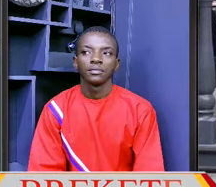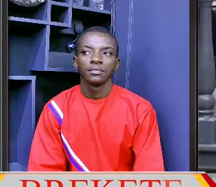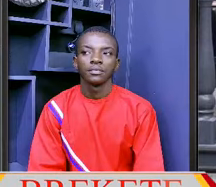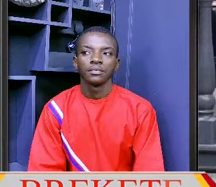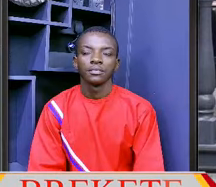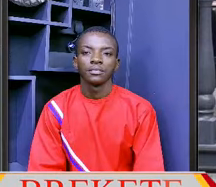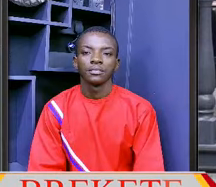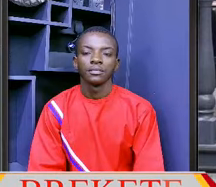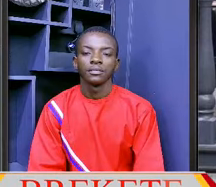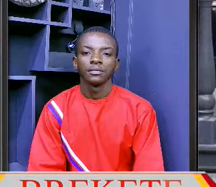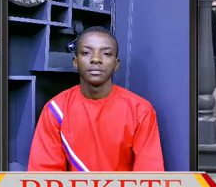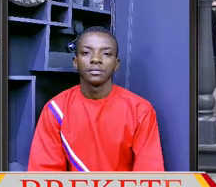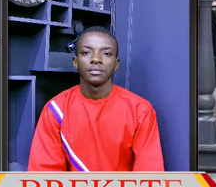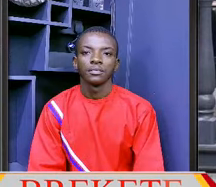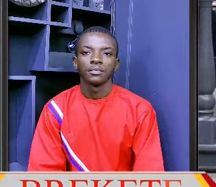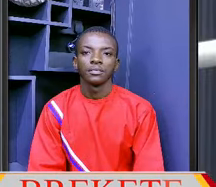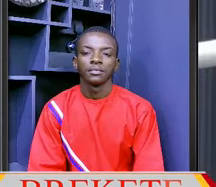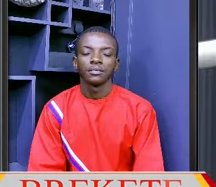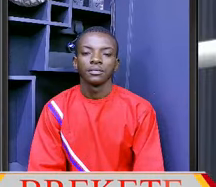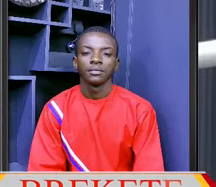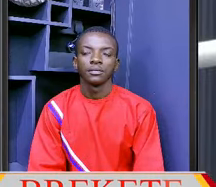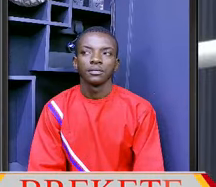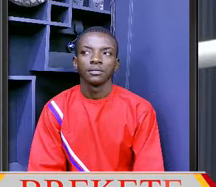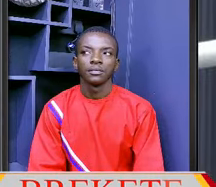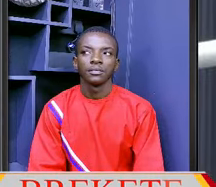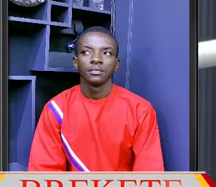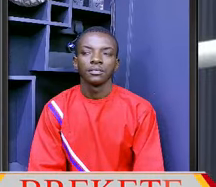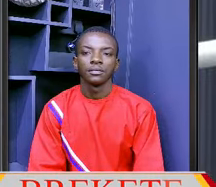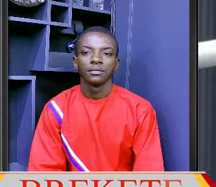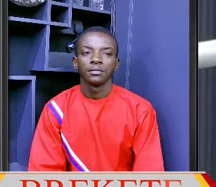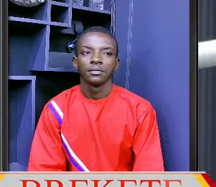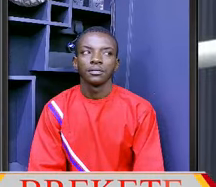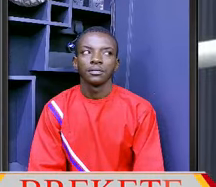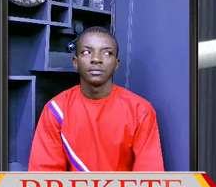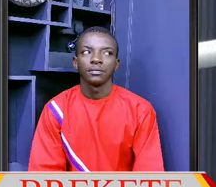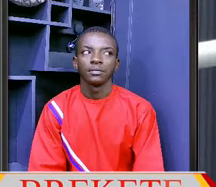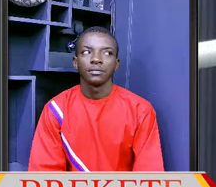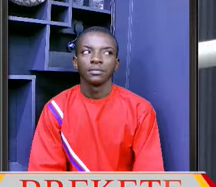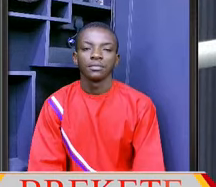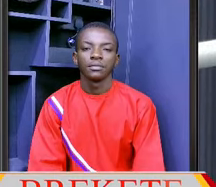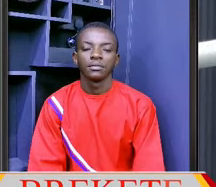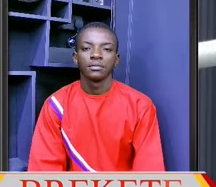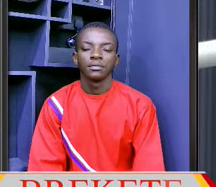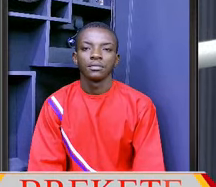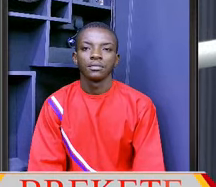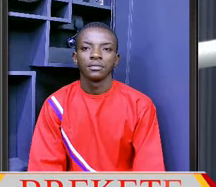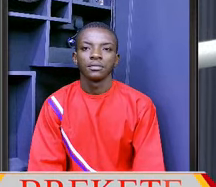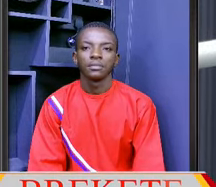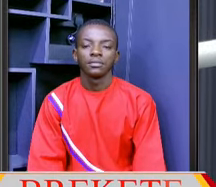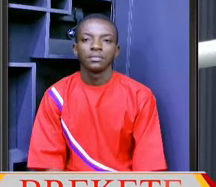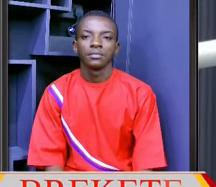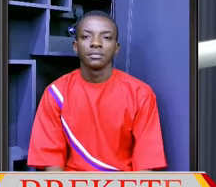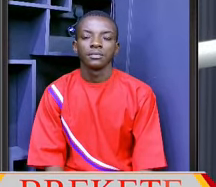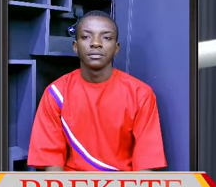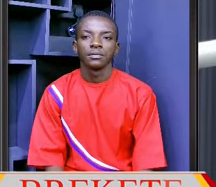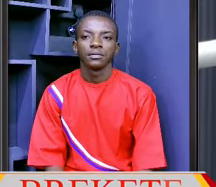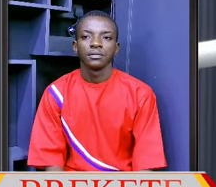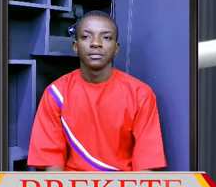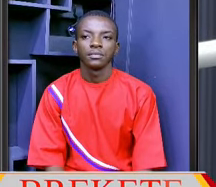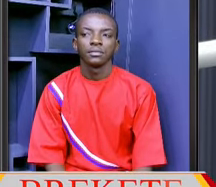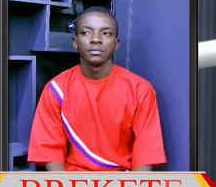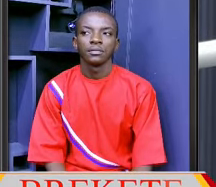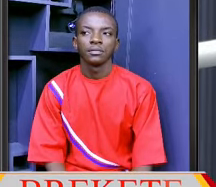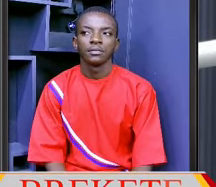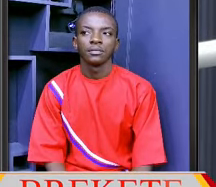Ushre, Ongo, Sona, Lenungun Yali, Ashago, Isha Lifia. Ya kafunga mama mbilolo ndaire wa eluma